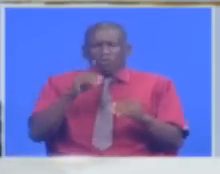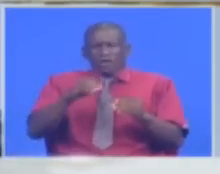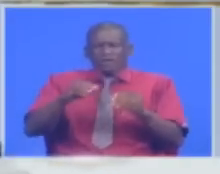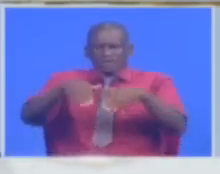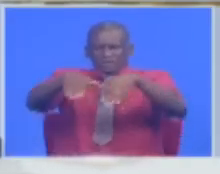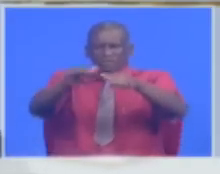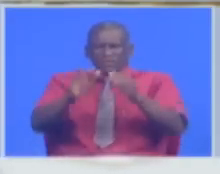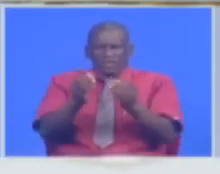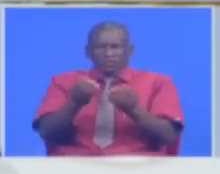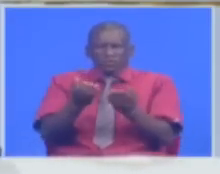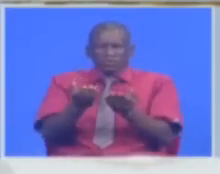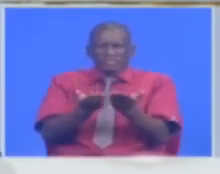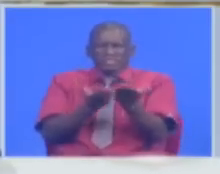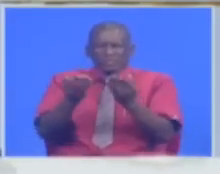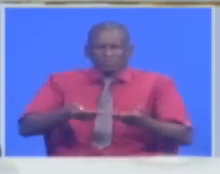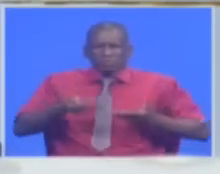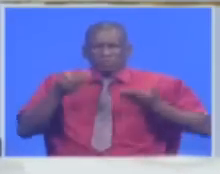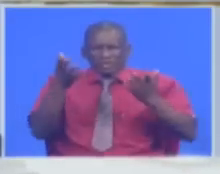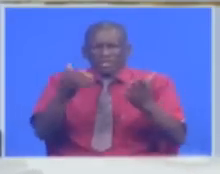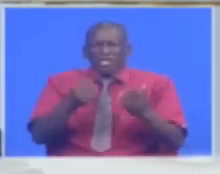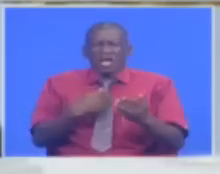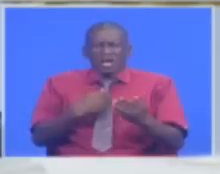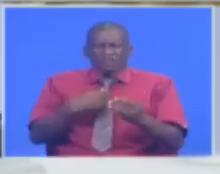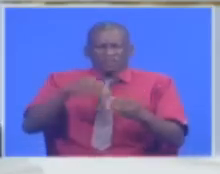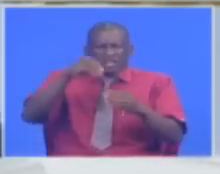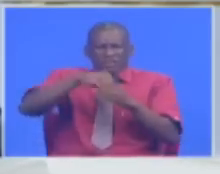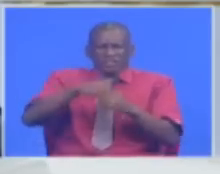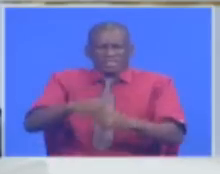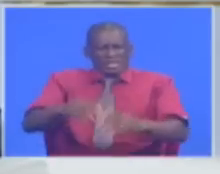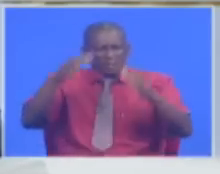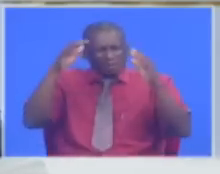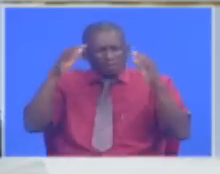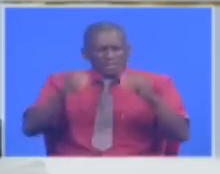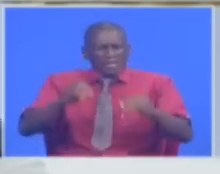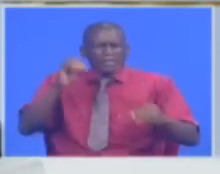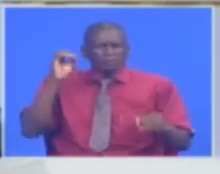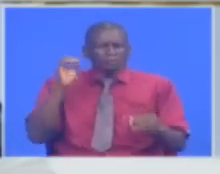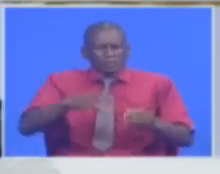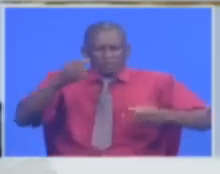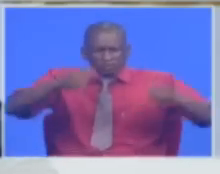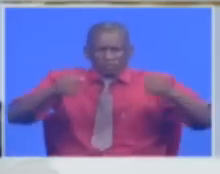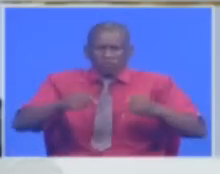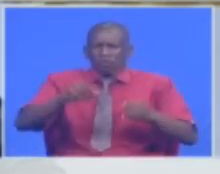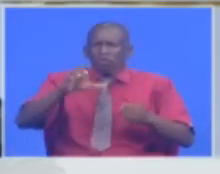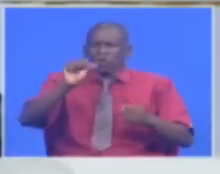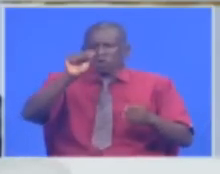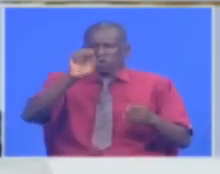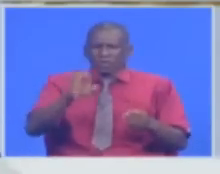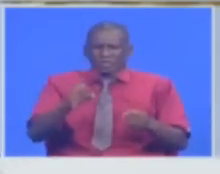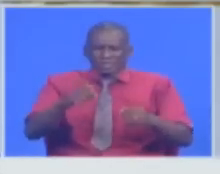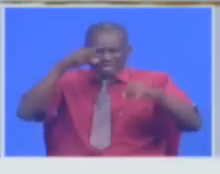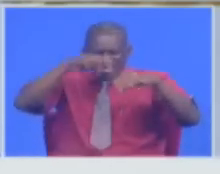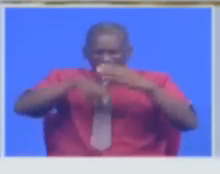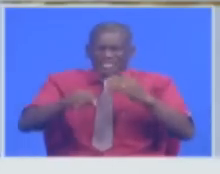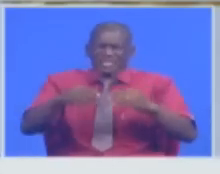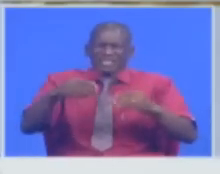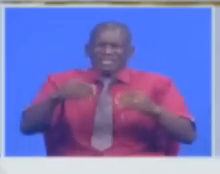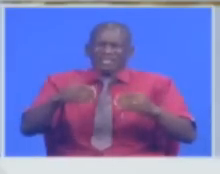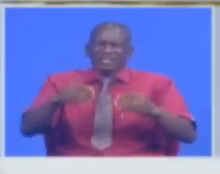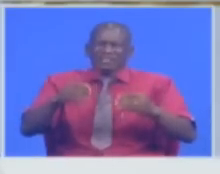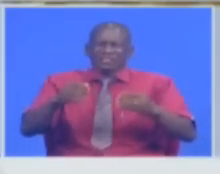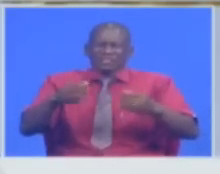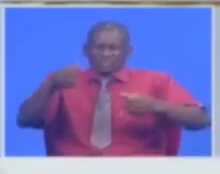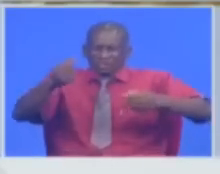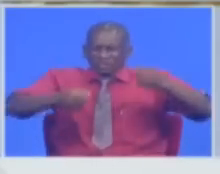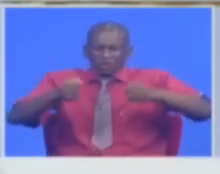a top-of-the-range hearse, a limousine. Lois Wangoi gets into the hearse that has been the talk of